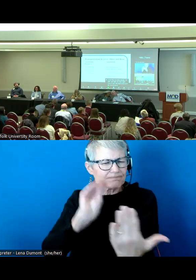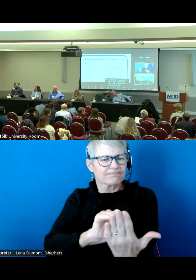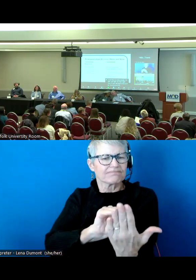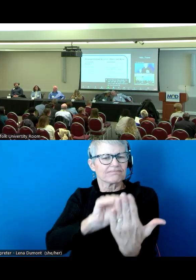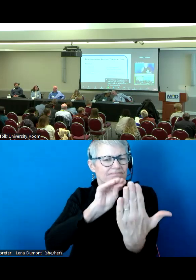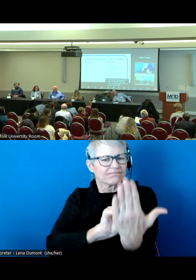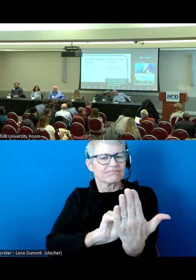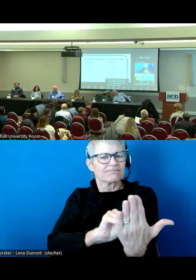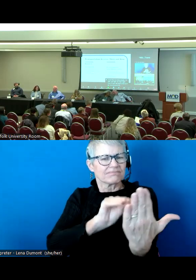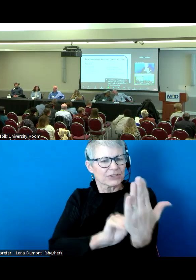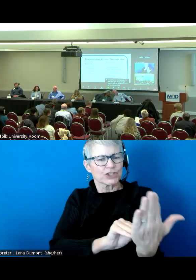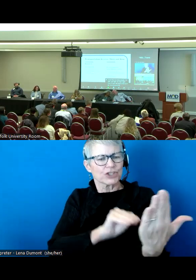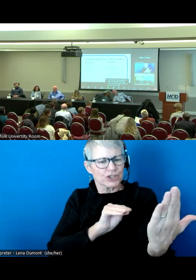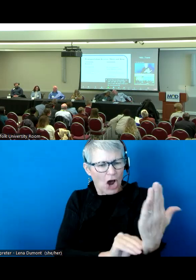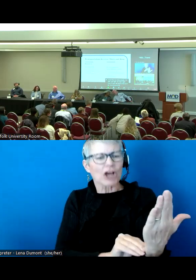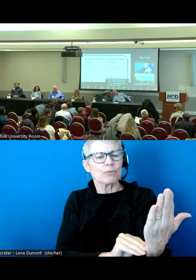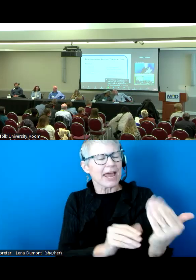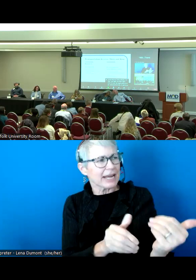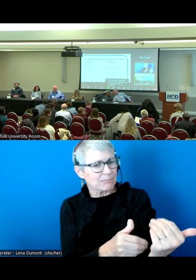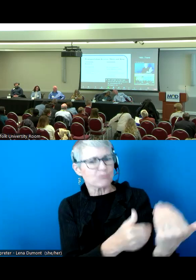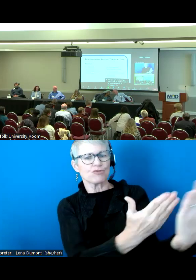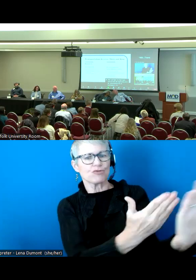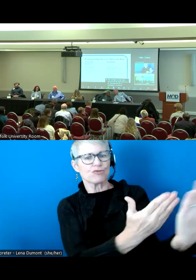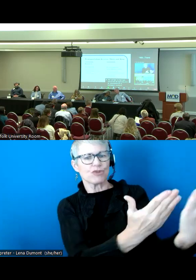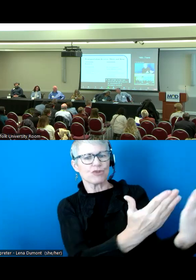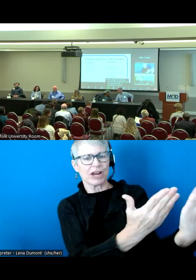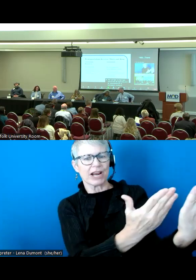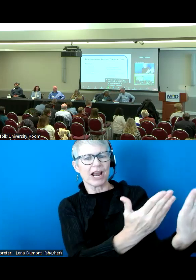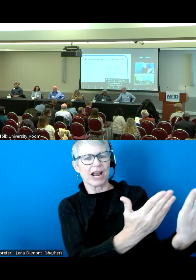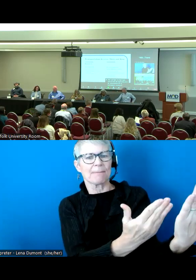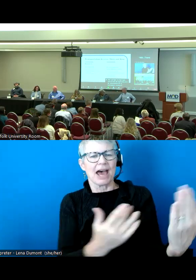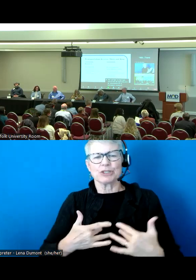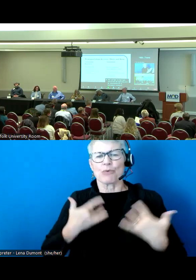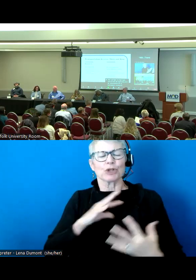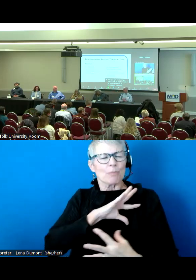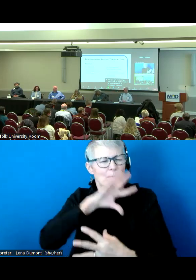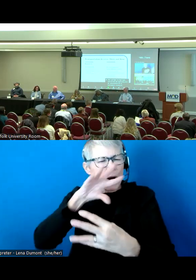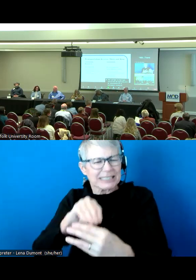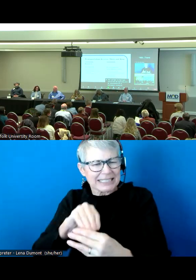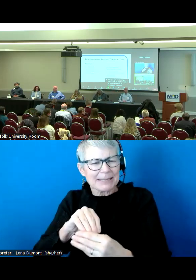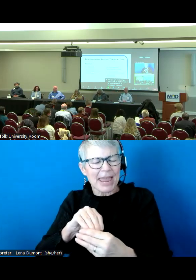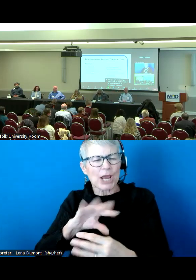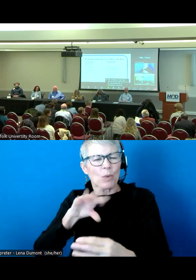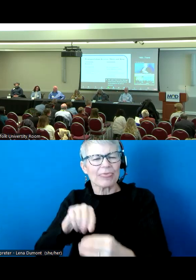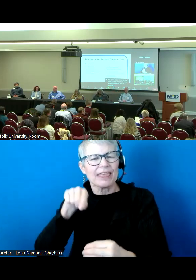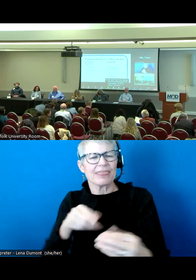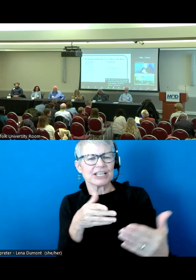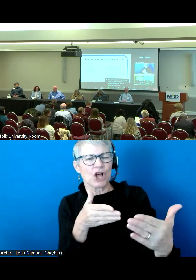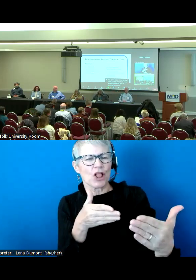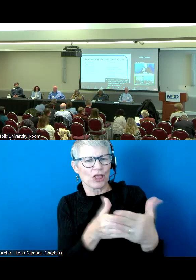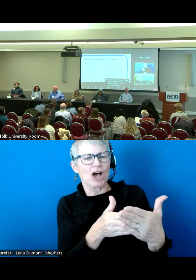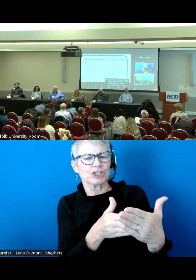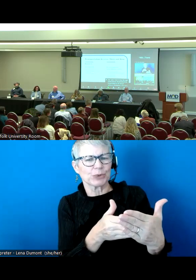in the lawsuit has taught me is persistence is important. What's taught me